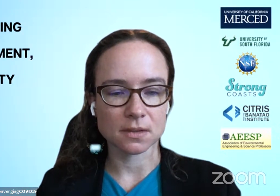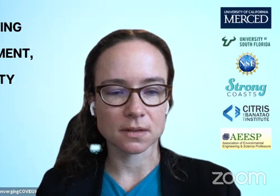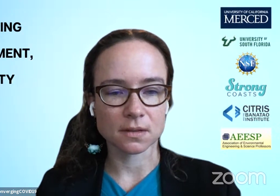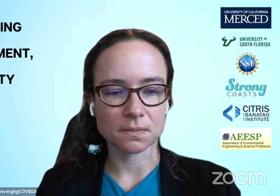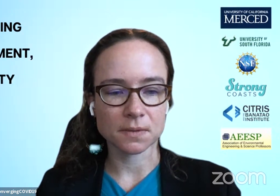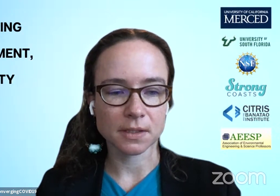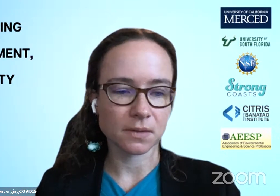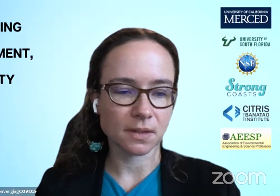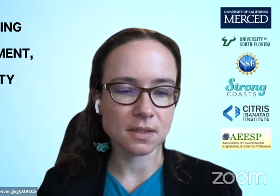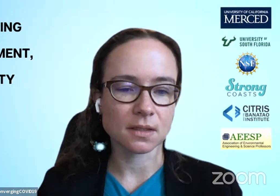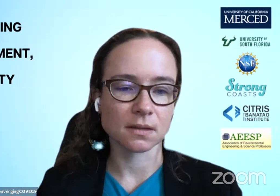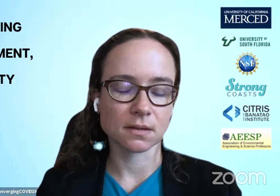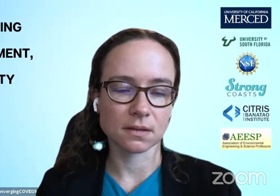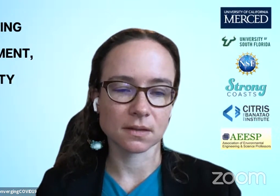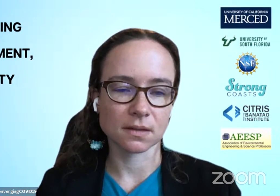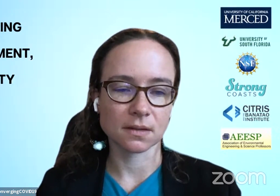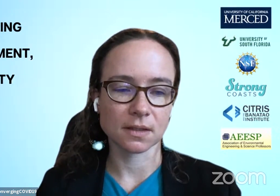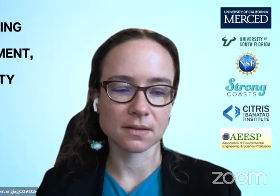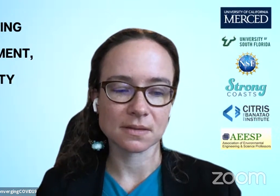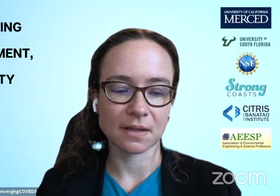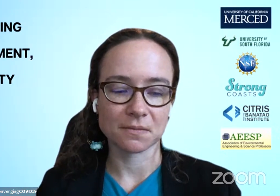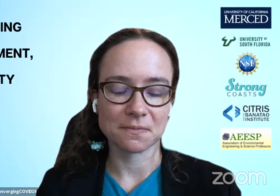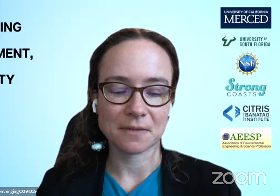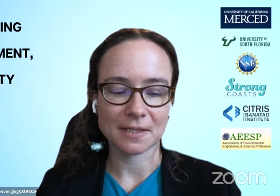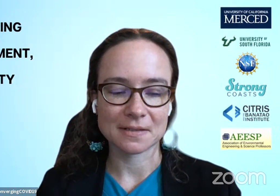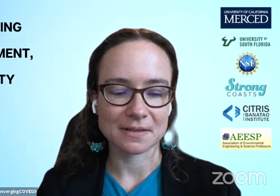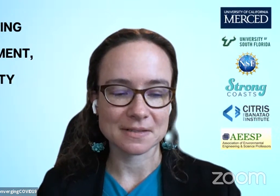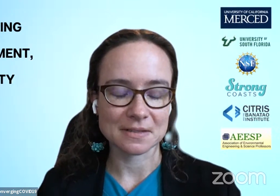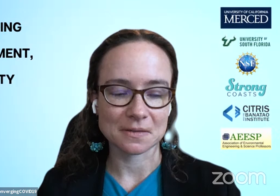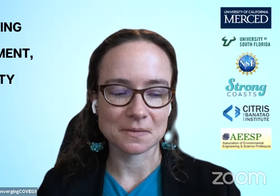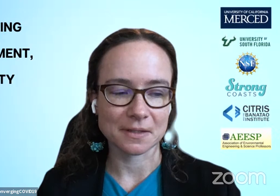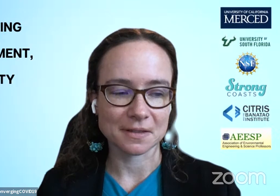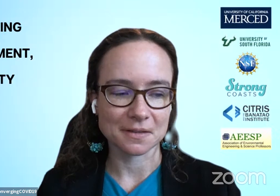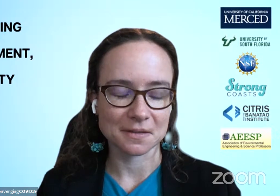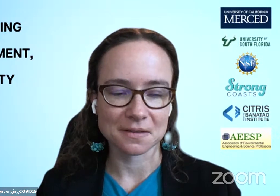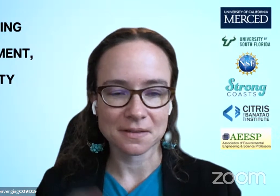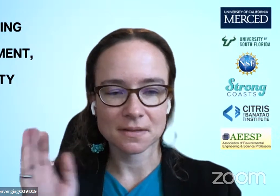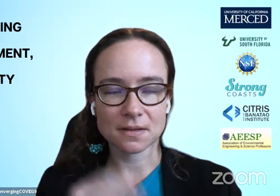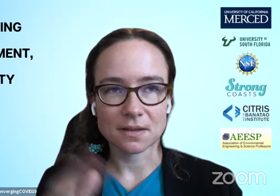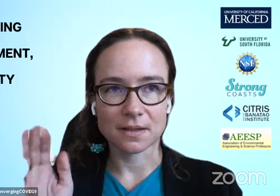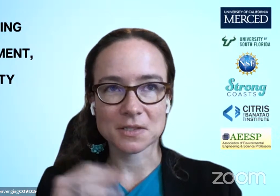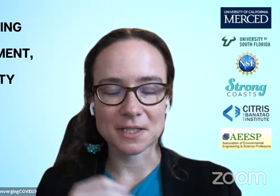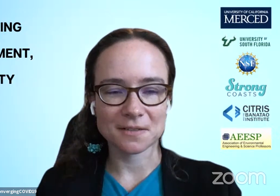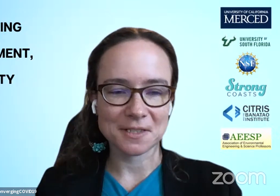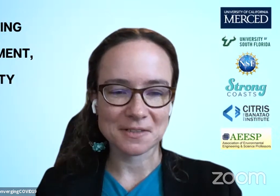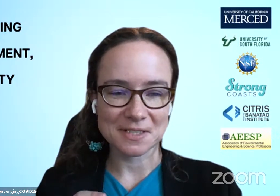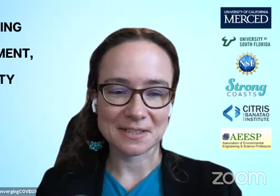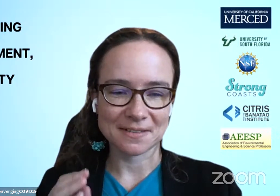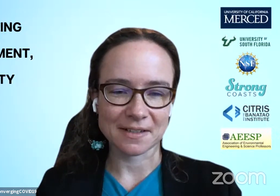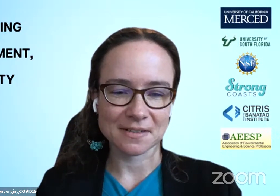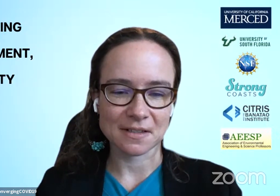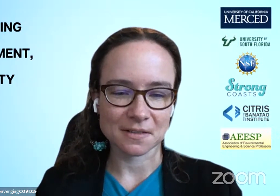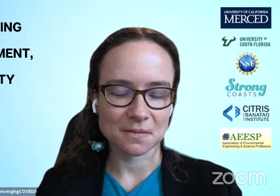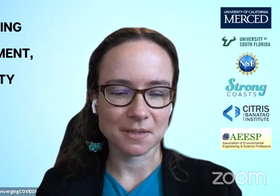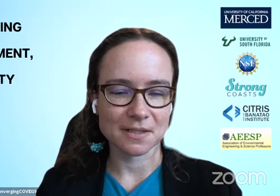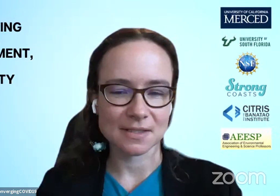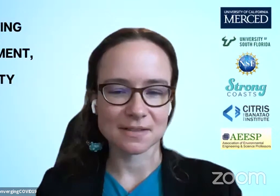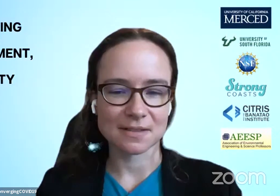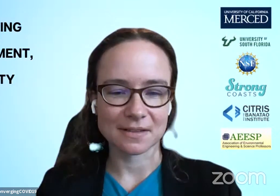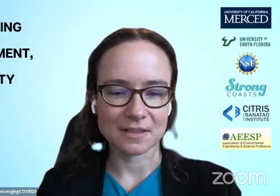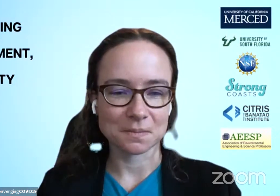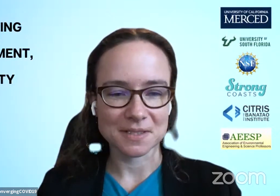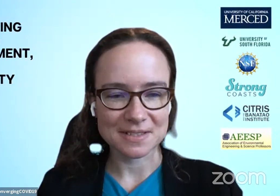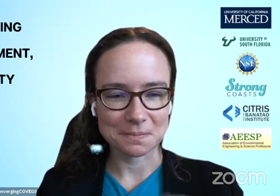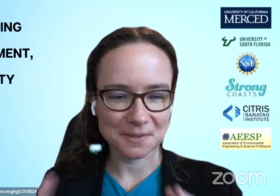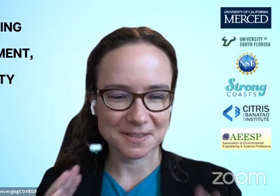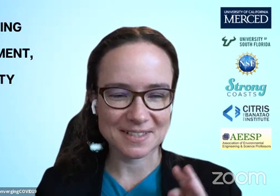people be able to like play with the data. And I've had to like sit through a lot of their training videos to, as Dr. Mars